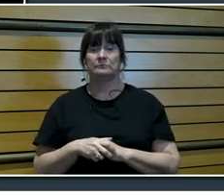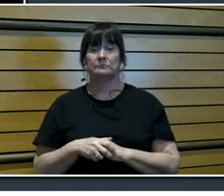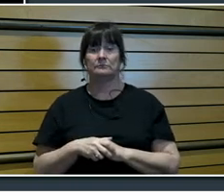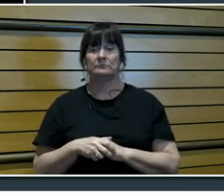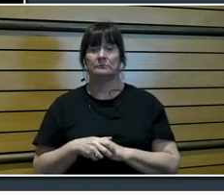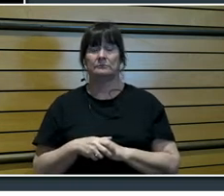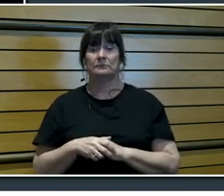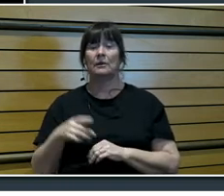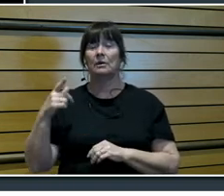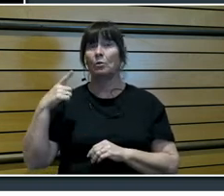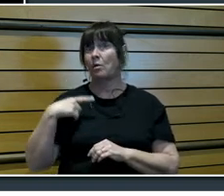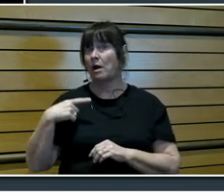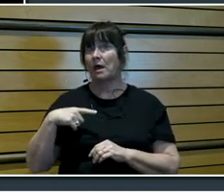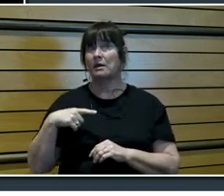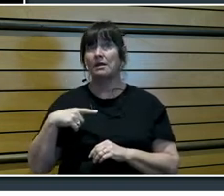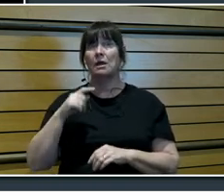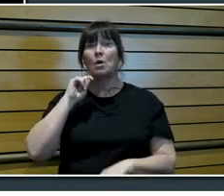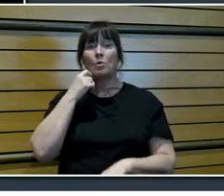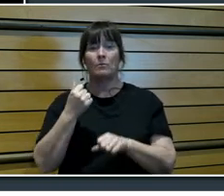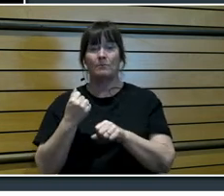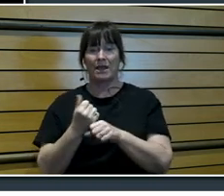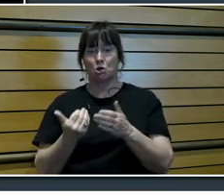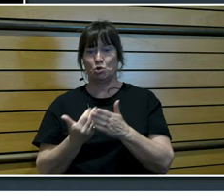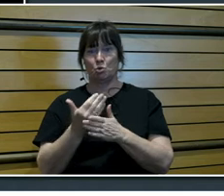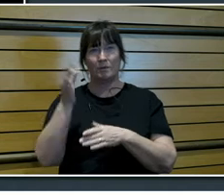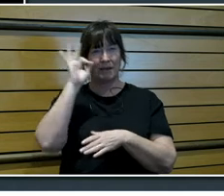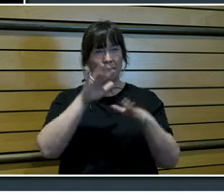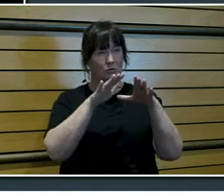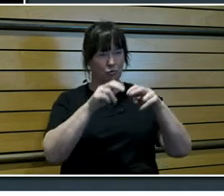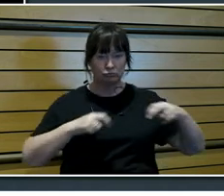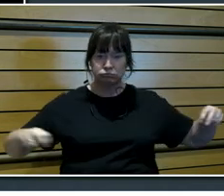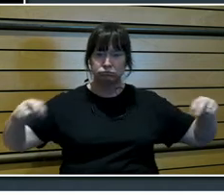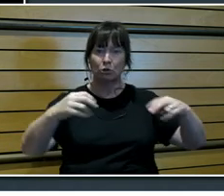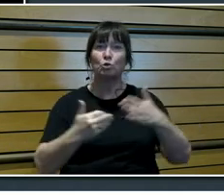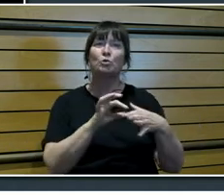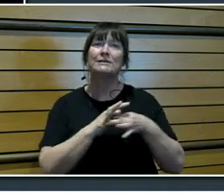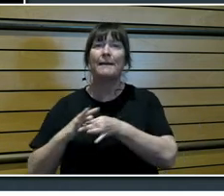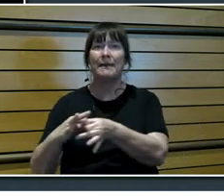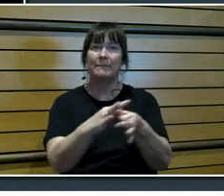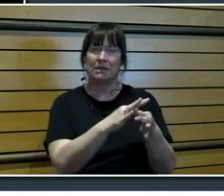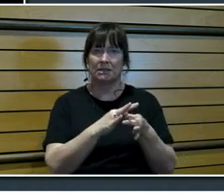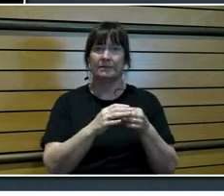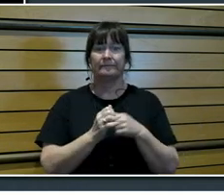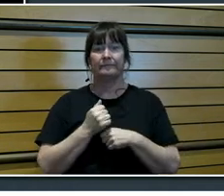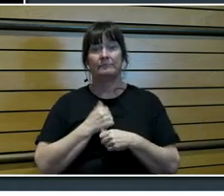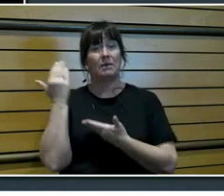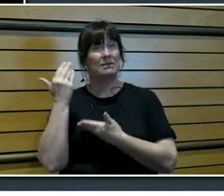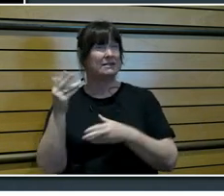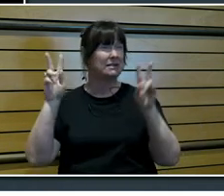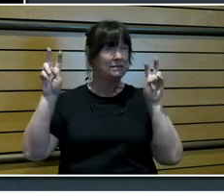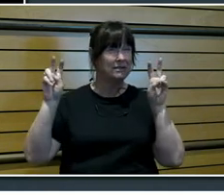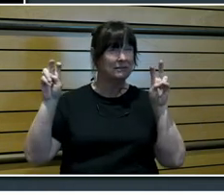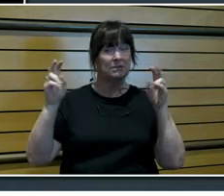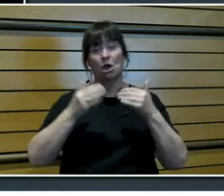and the belief that it will create a new dynamic at the council table. And the theme of my presentation is going forward from